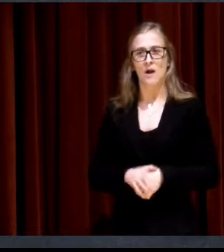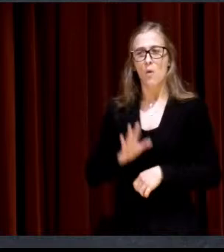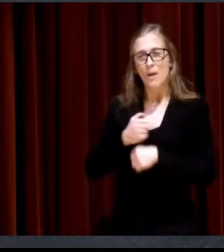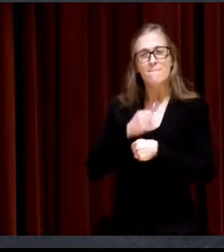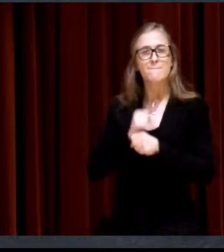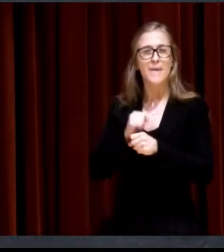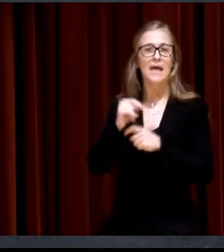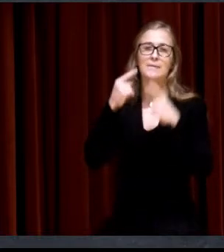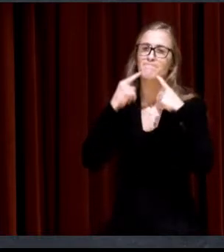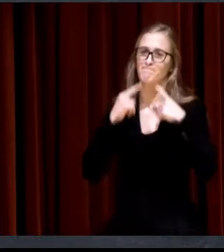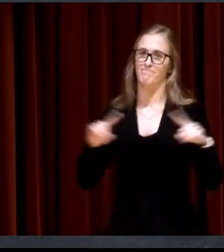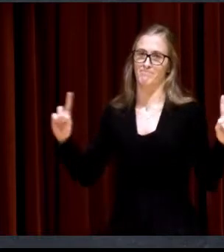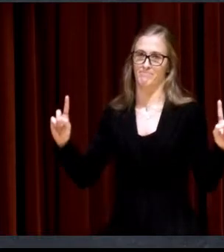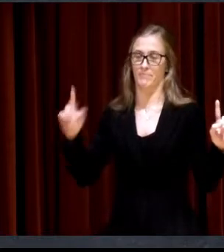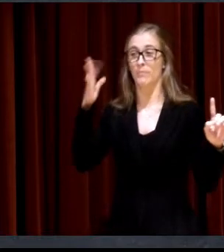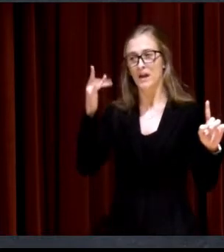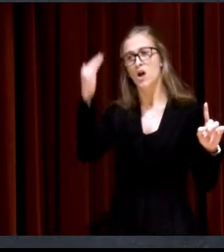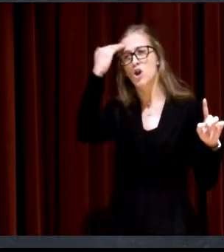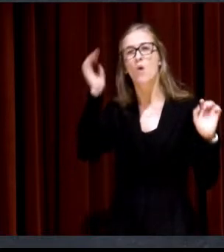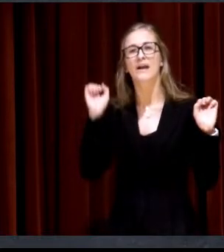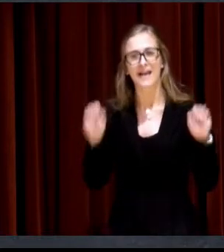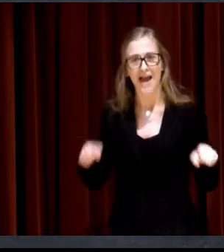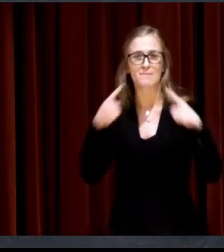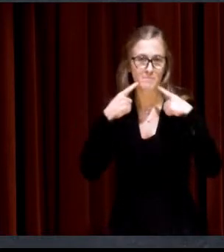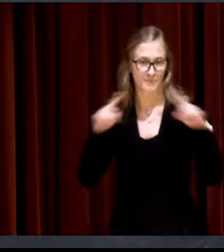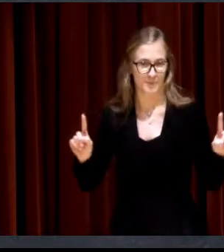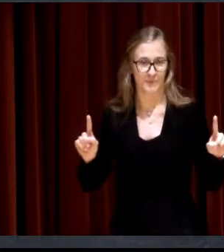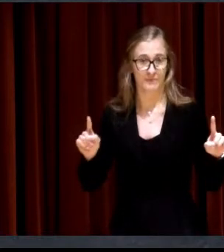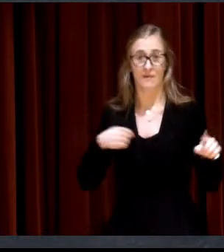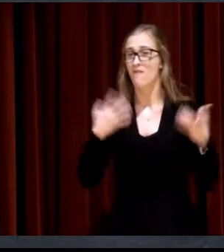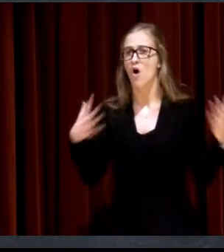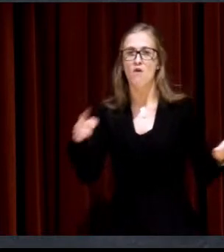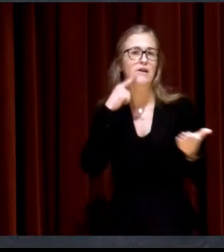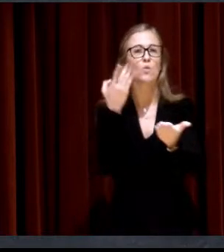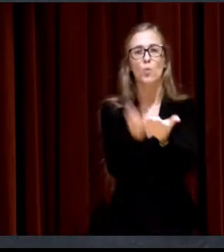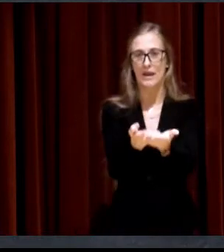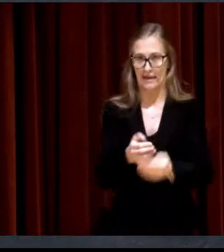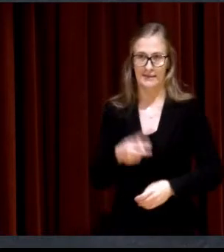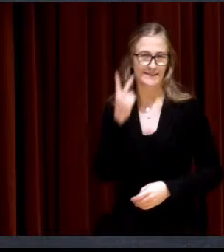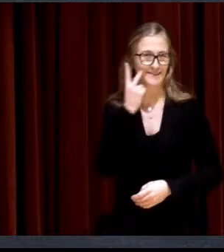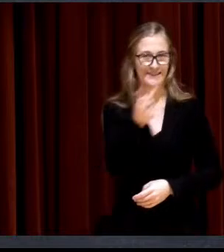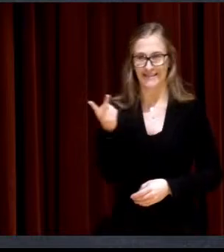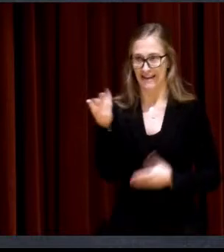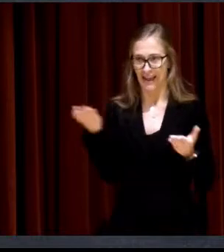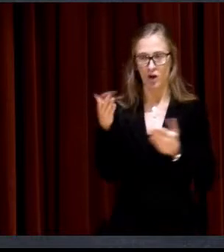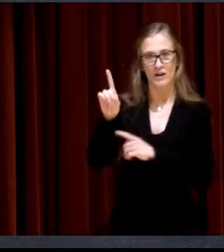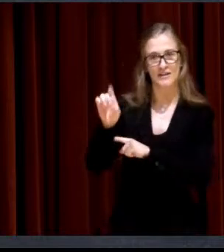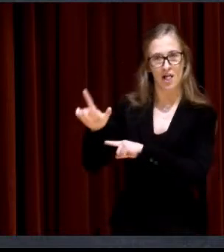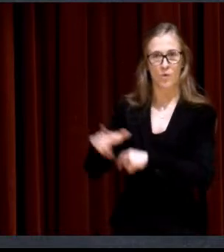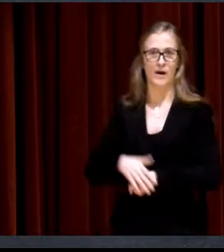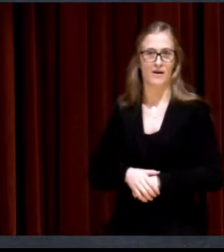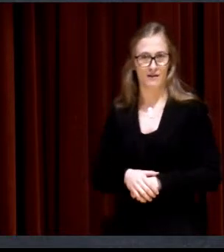work because we know it can work. I've seen it work in our state.